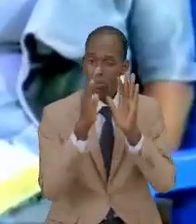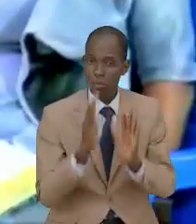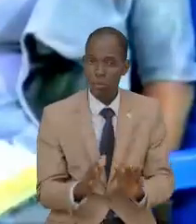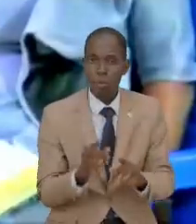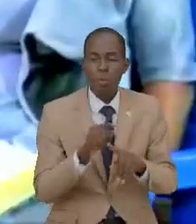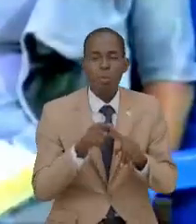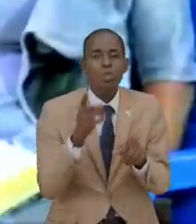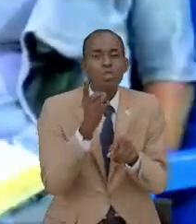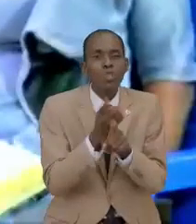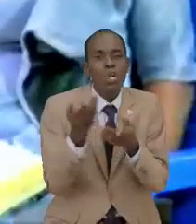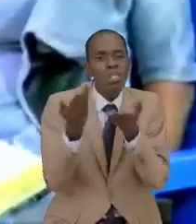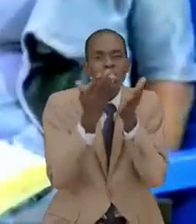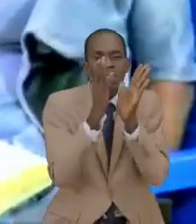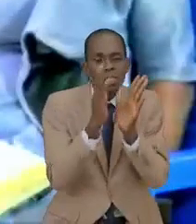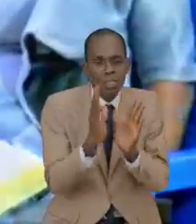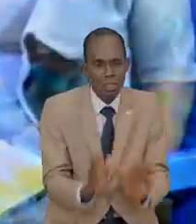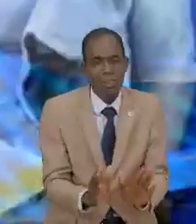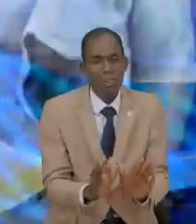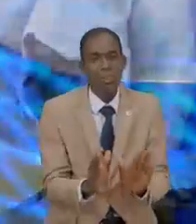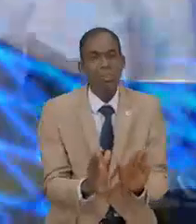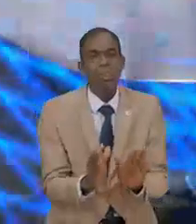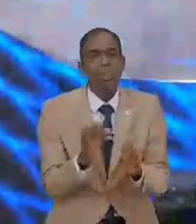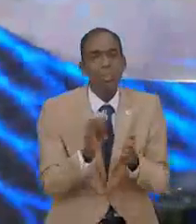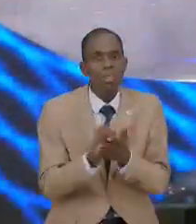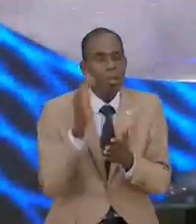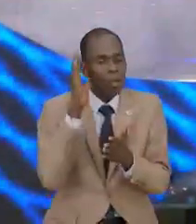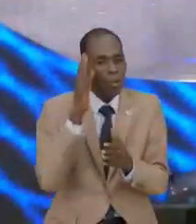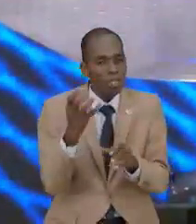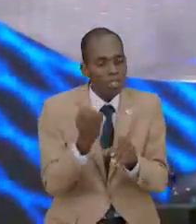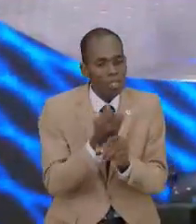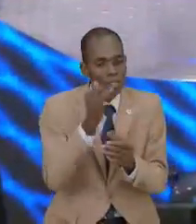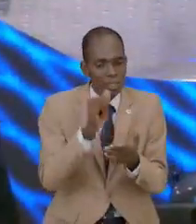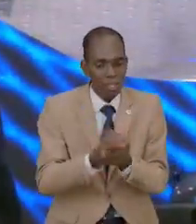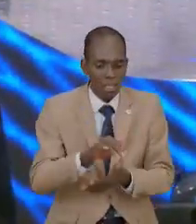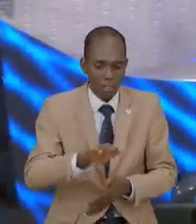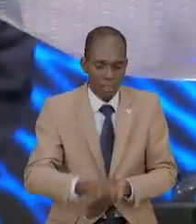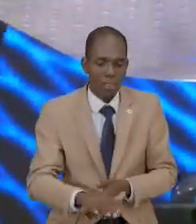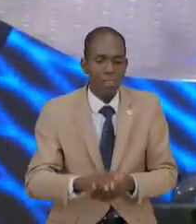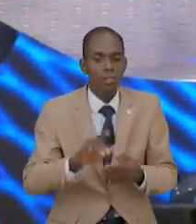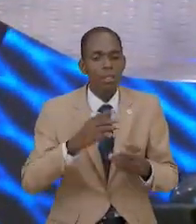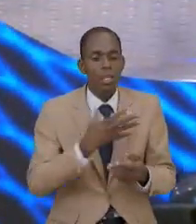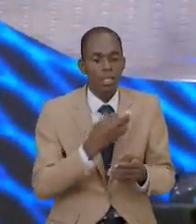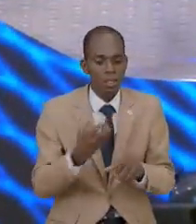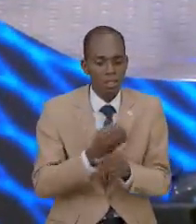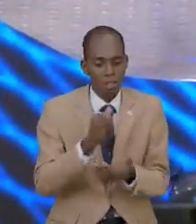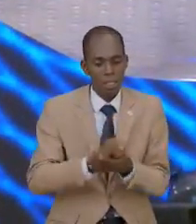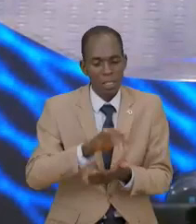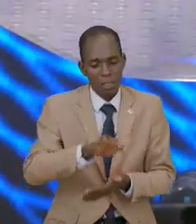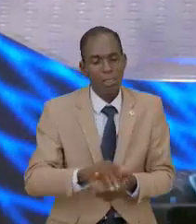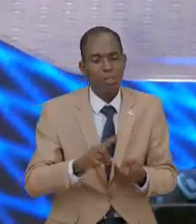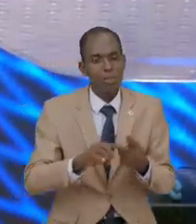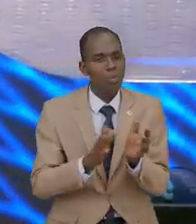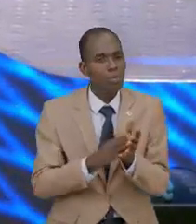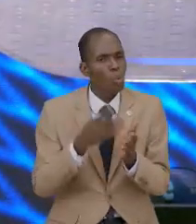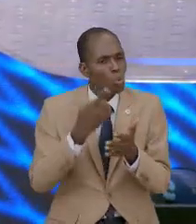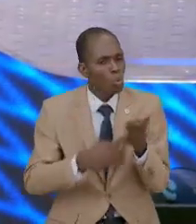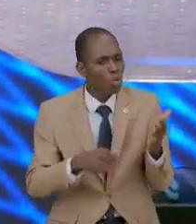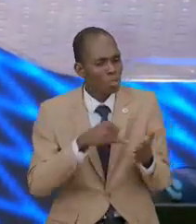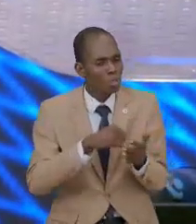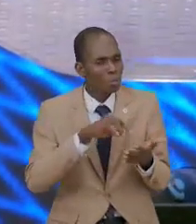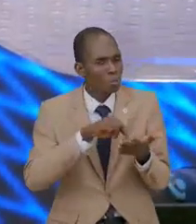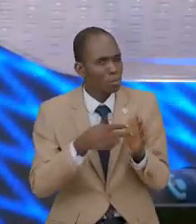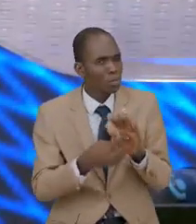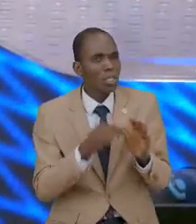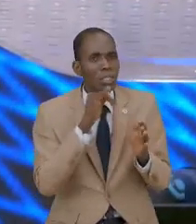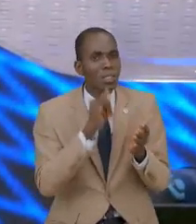the servant or the slave that will take that child and take that child to school. What he's saying is the law was